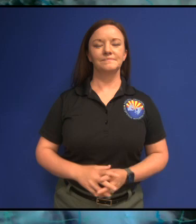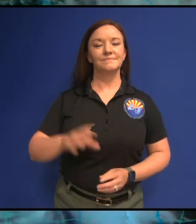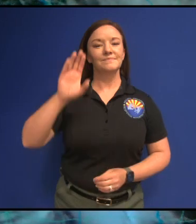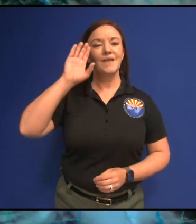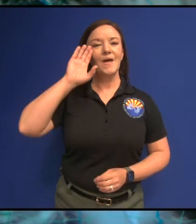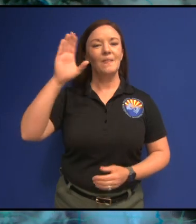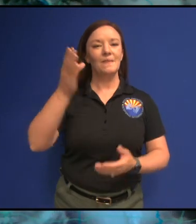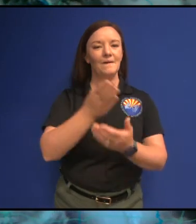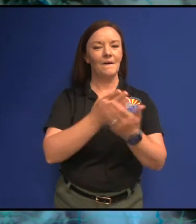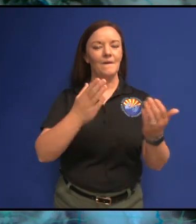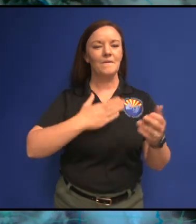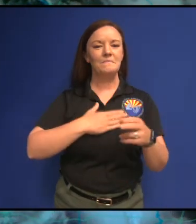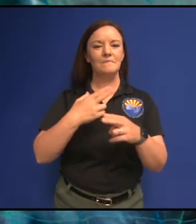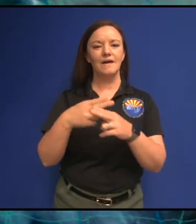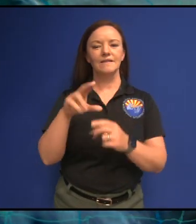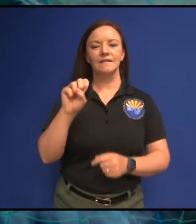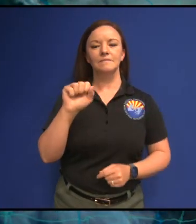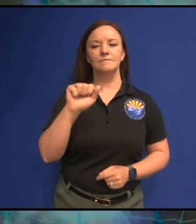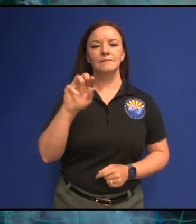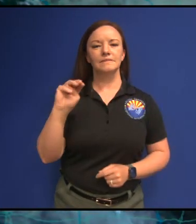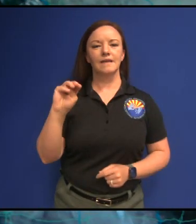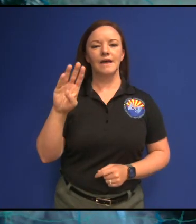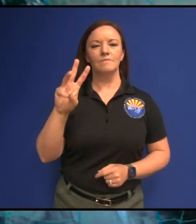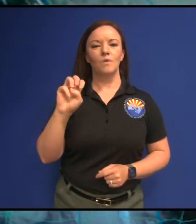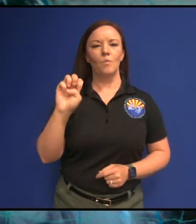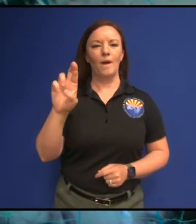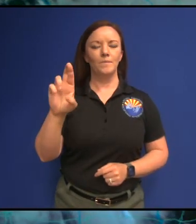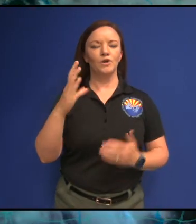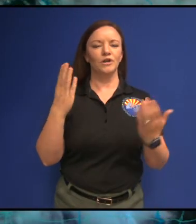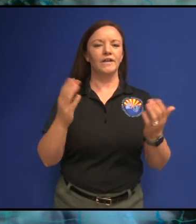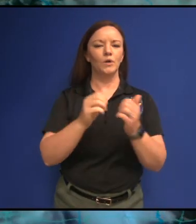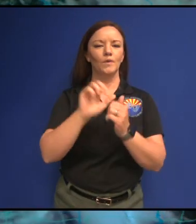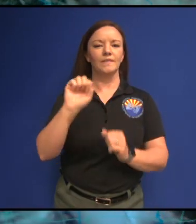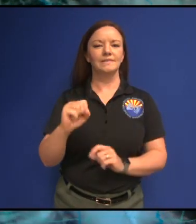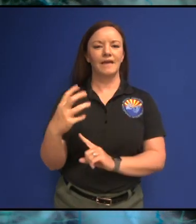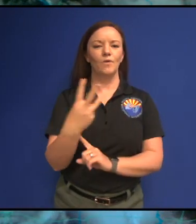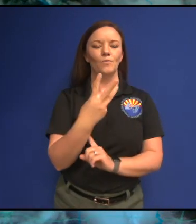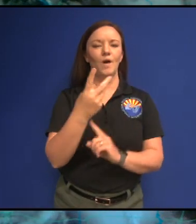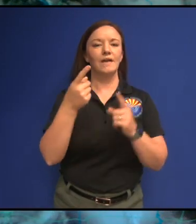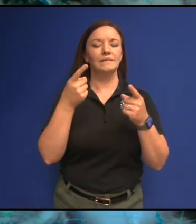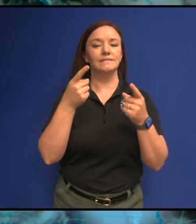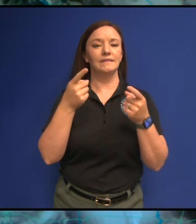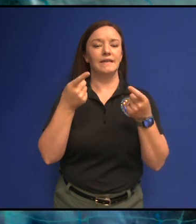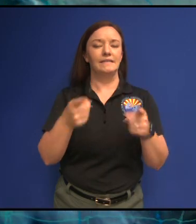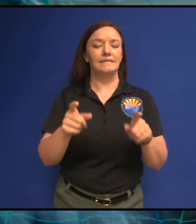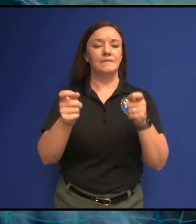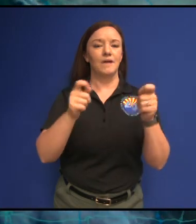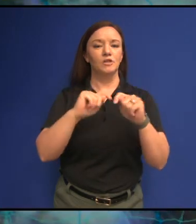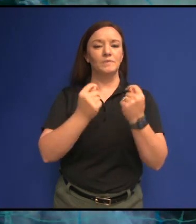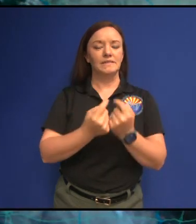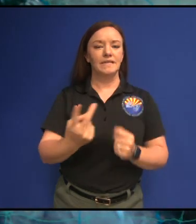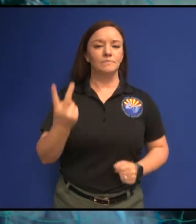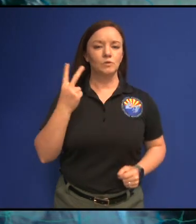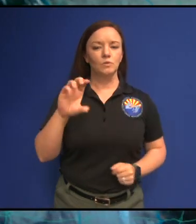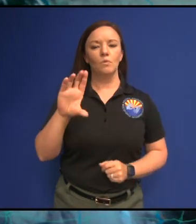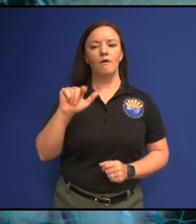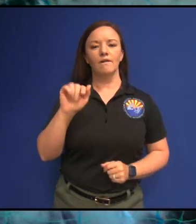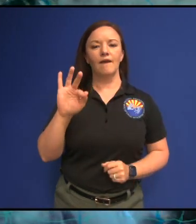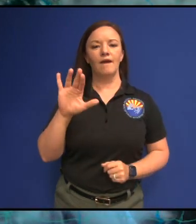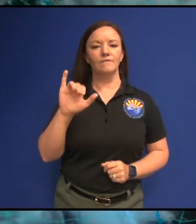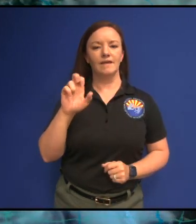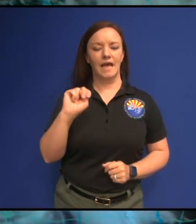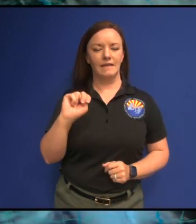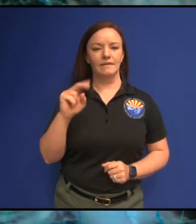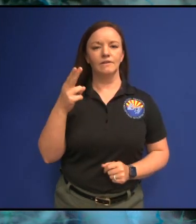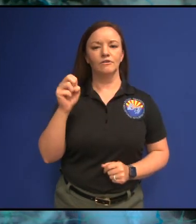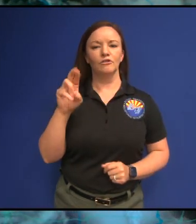Hello everyone, my name is Sam Webber here with the Southwest Incident Management Team 2 on the Calf Canyon Hermit's Peak